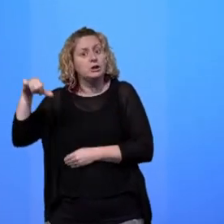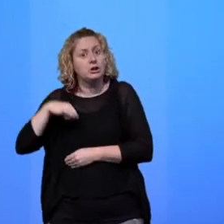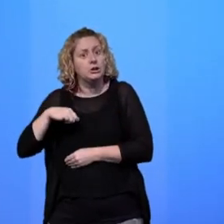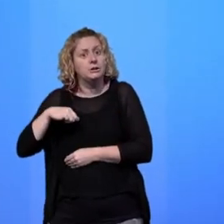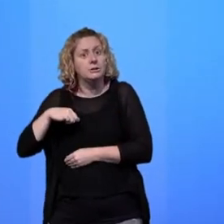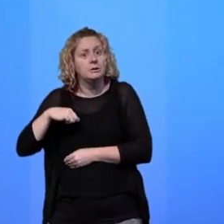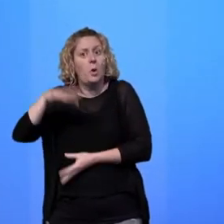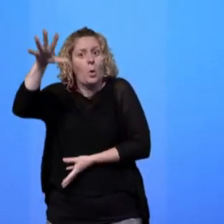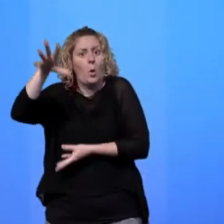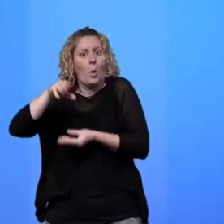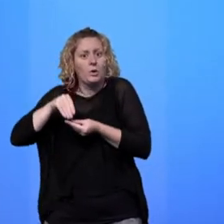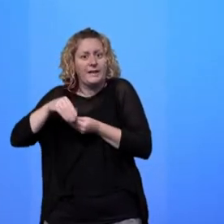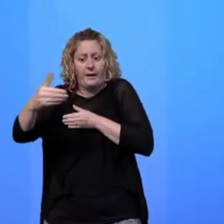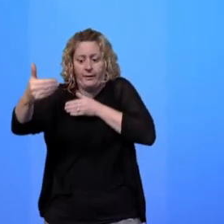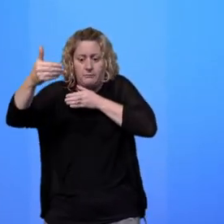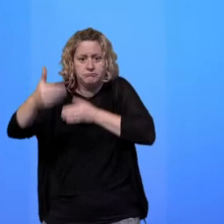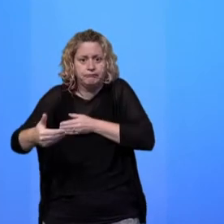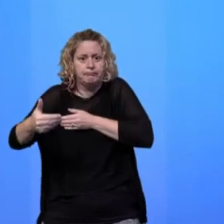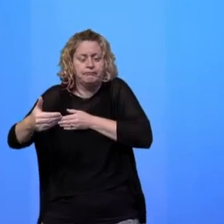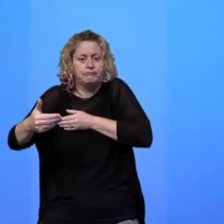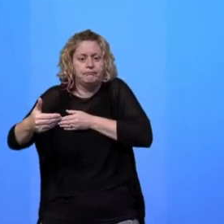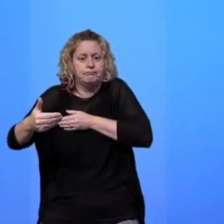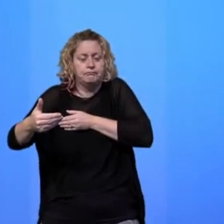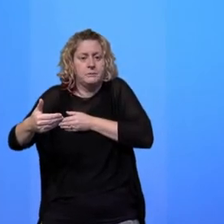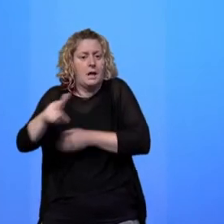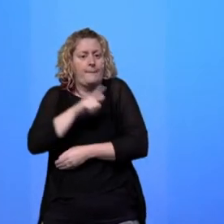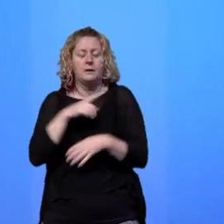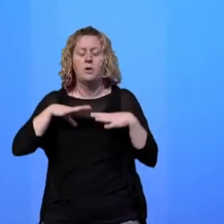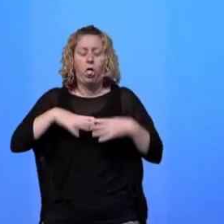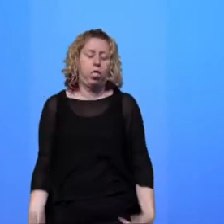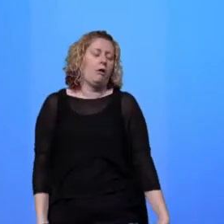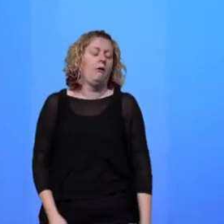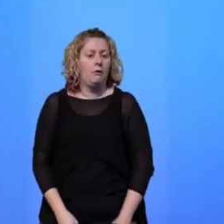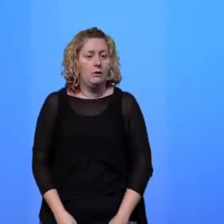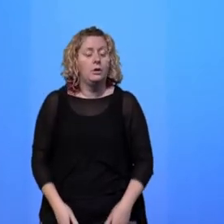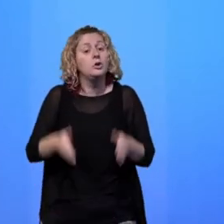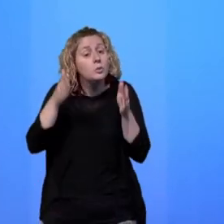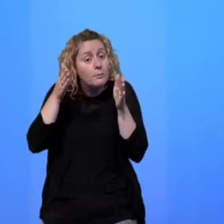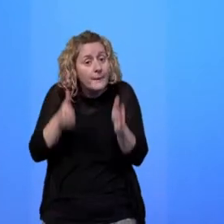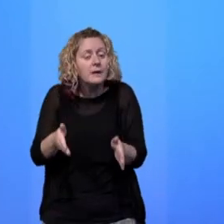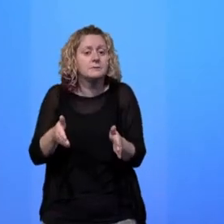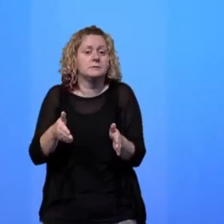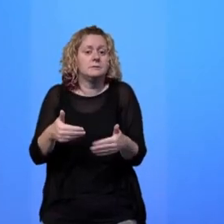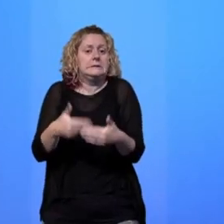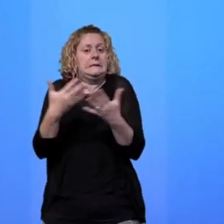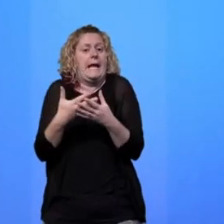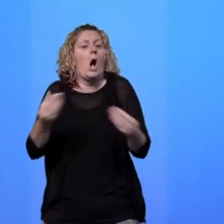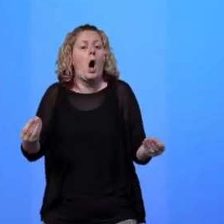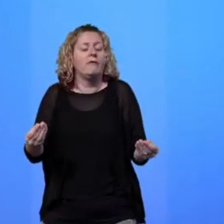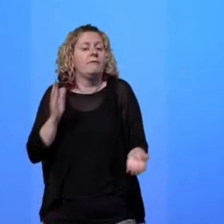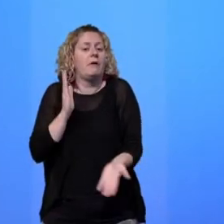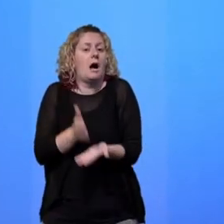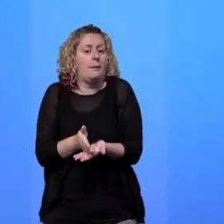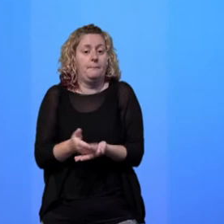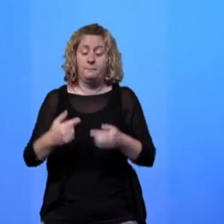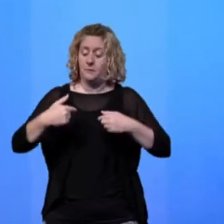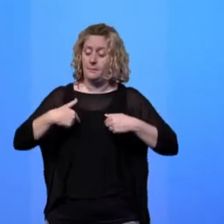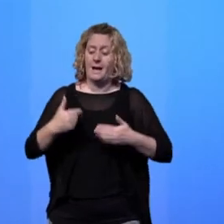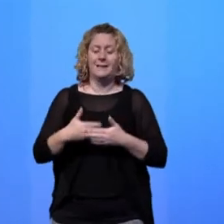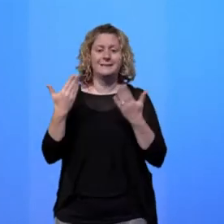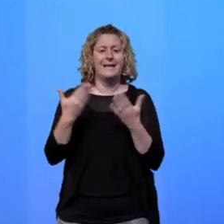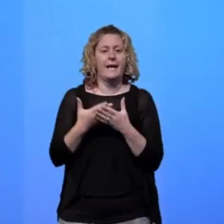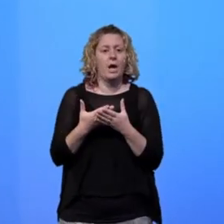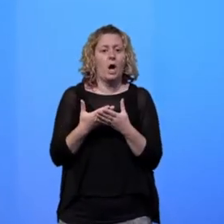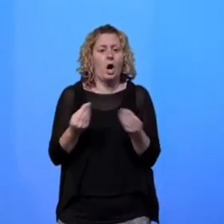So we don't break God's laws, they break us. Are you taking your day off? On my day off, do you know what I do? I give